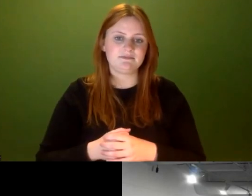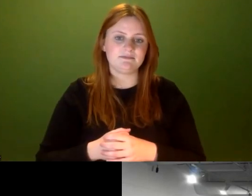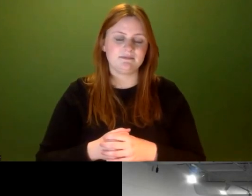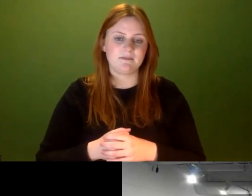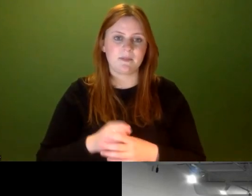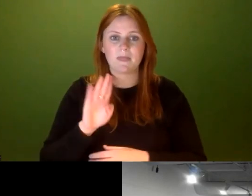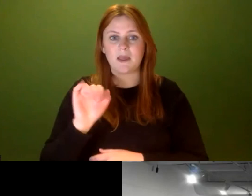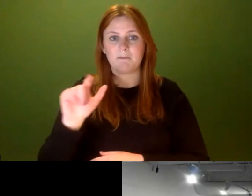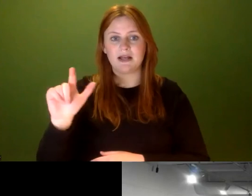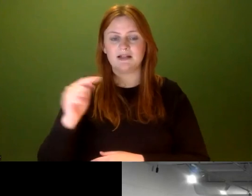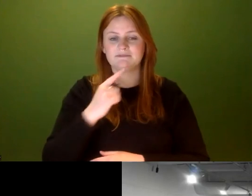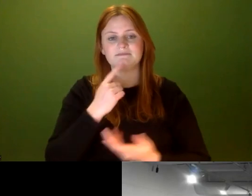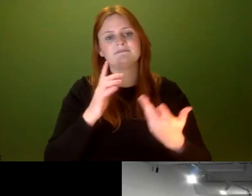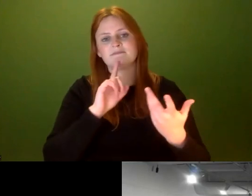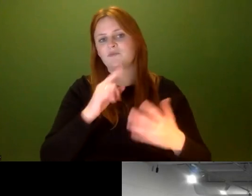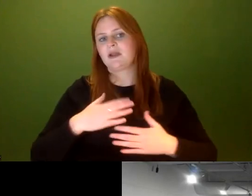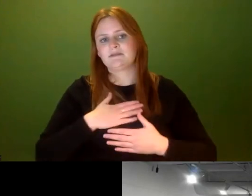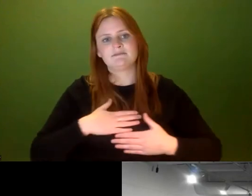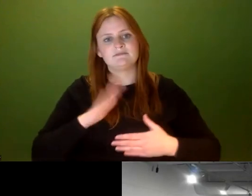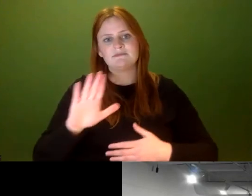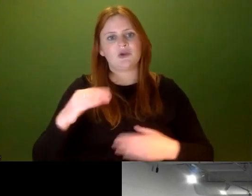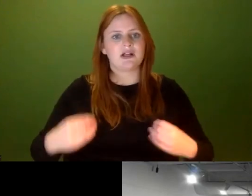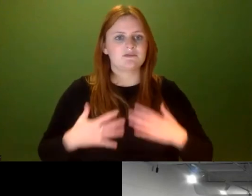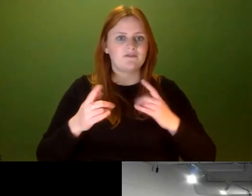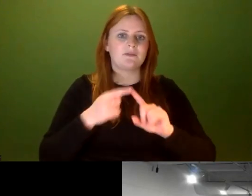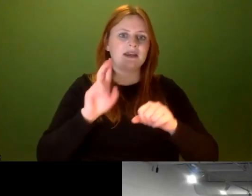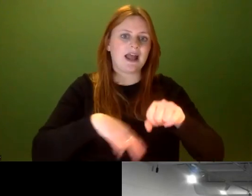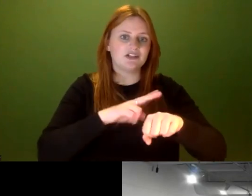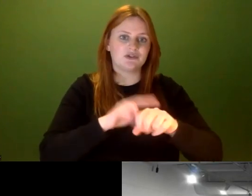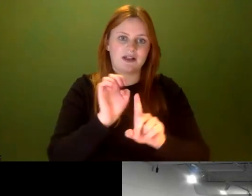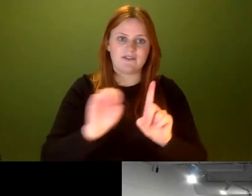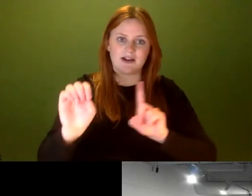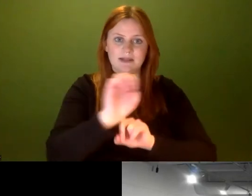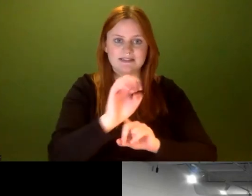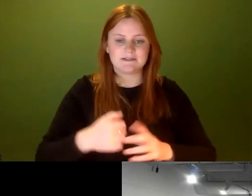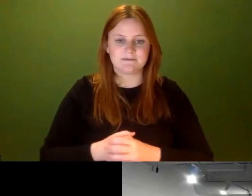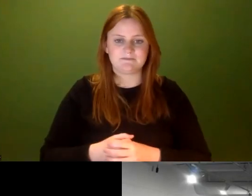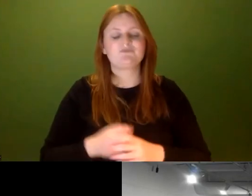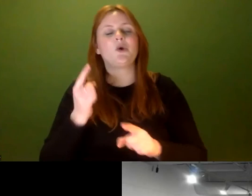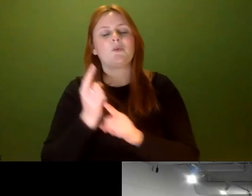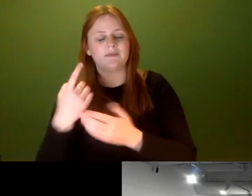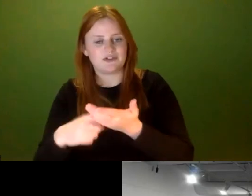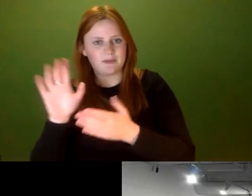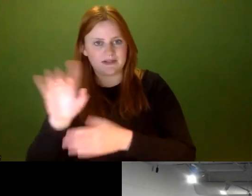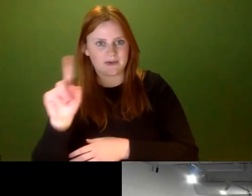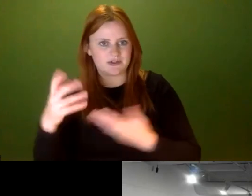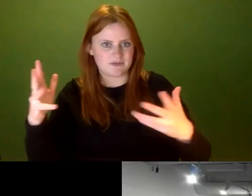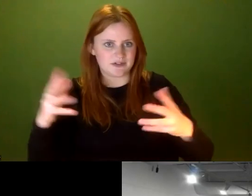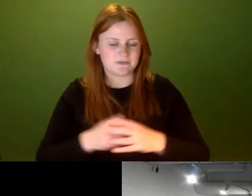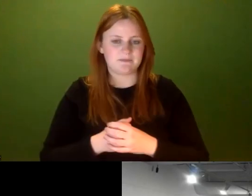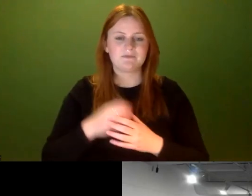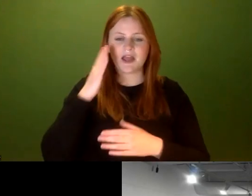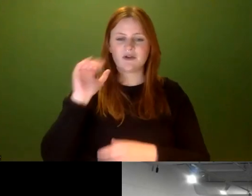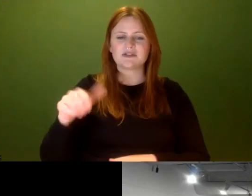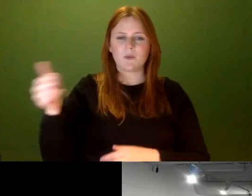Bill Younger, I really appreciate your inspirations from the natural environment. Right, we talked about his question. I know another colleague